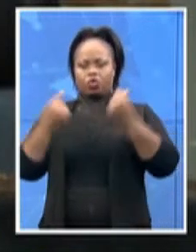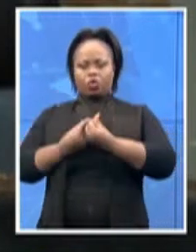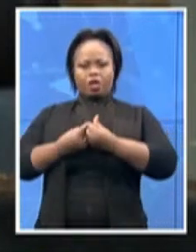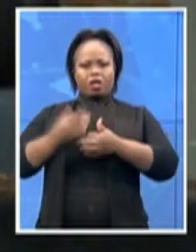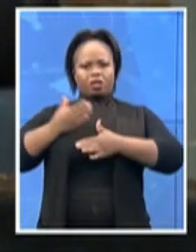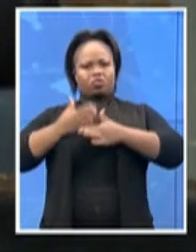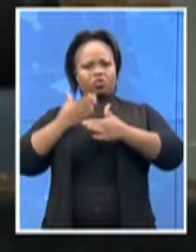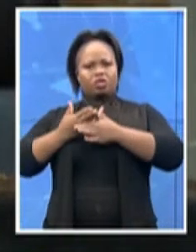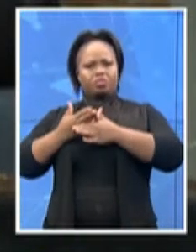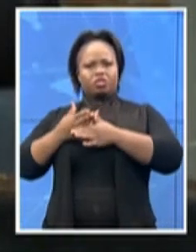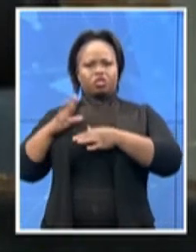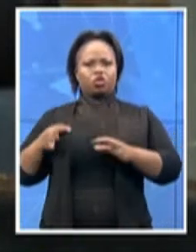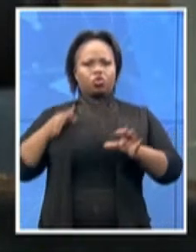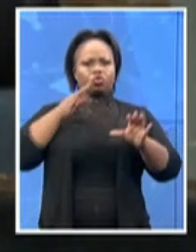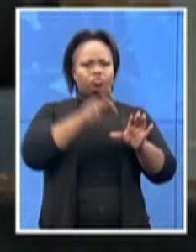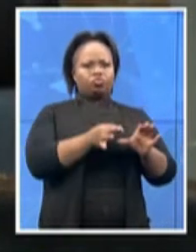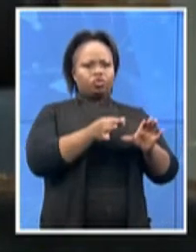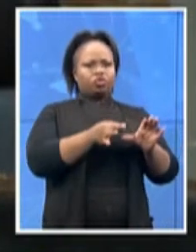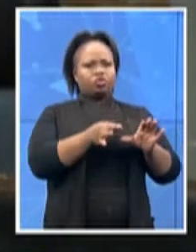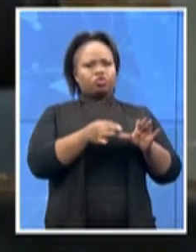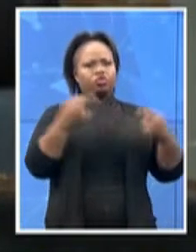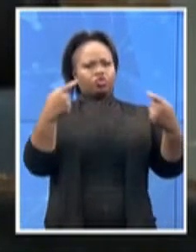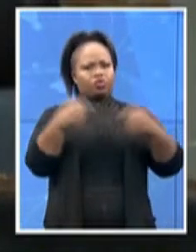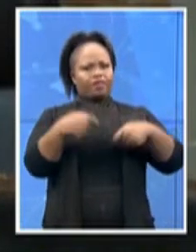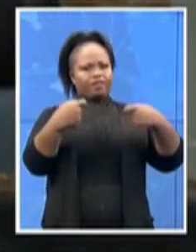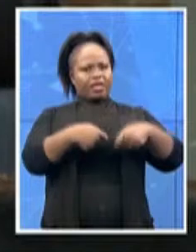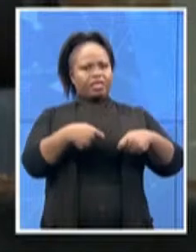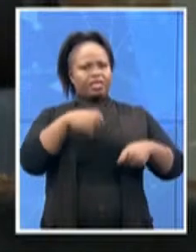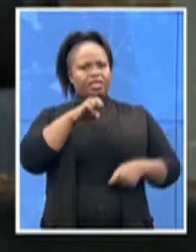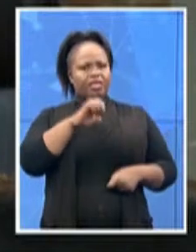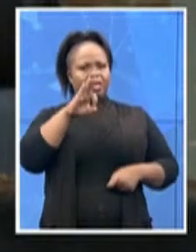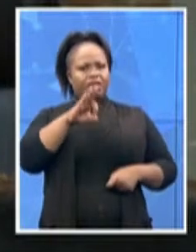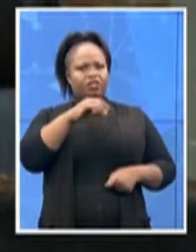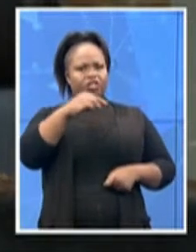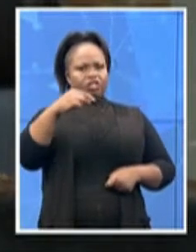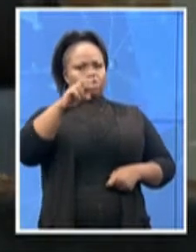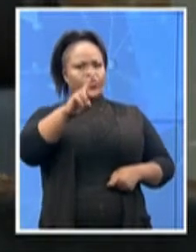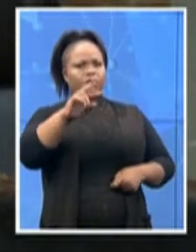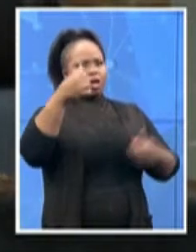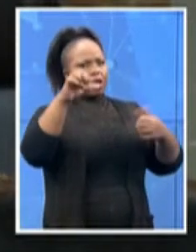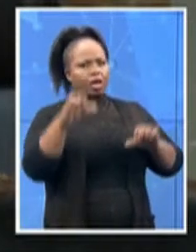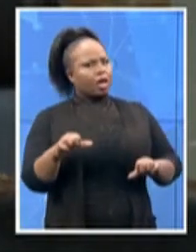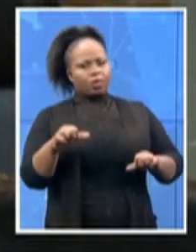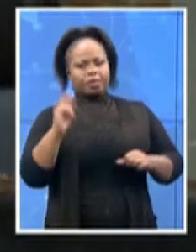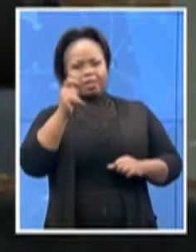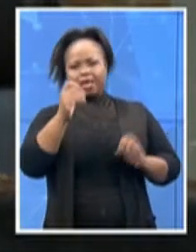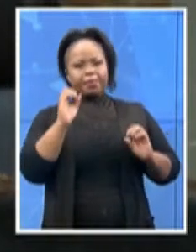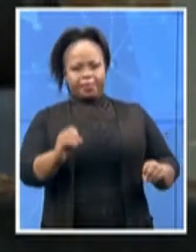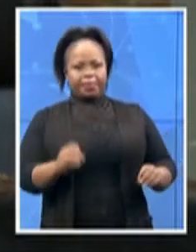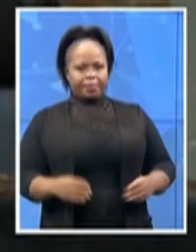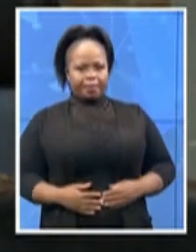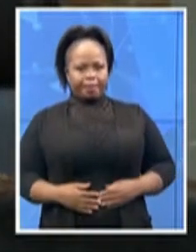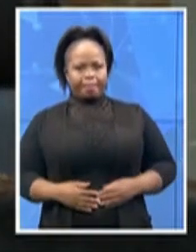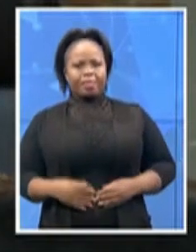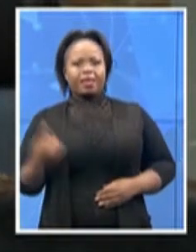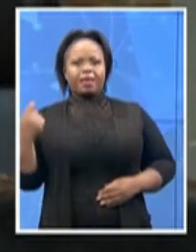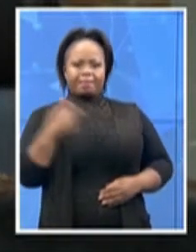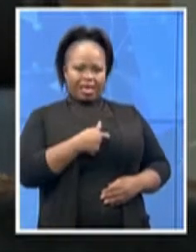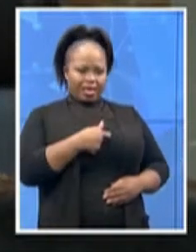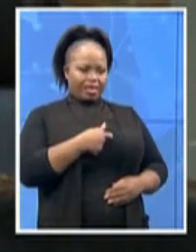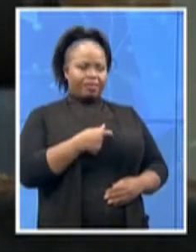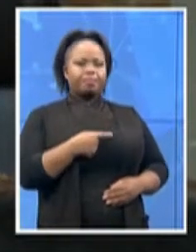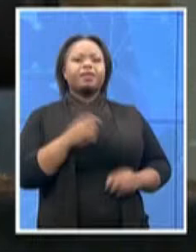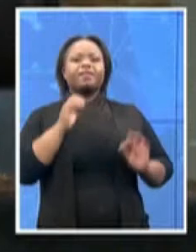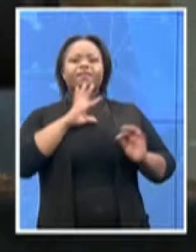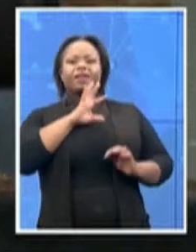funds in the EFG2 account other than this amount. Second,